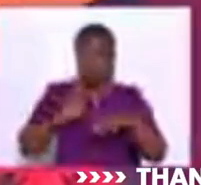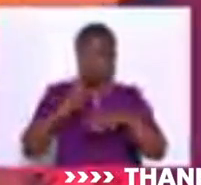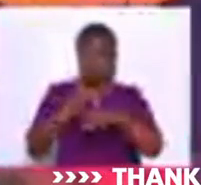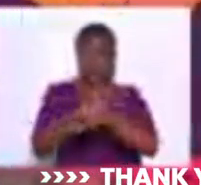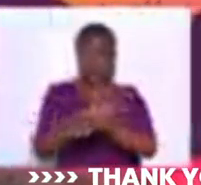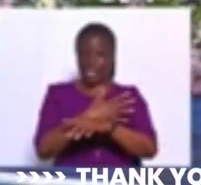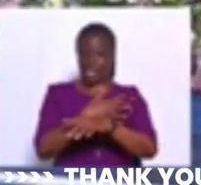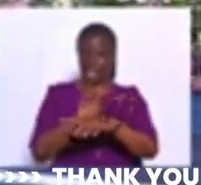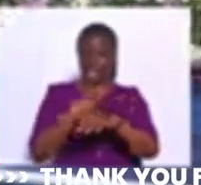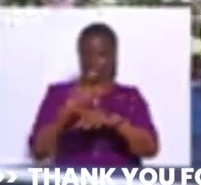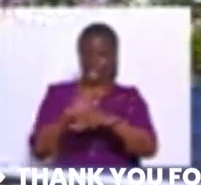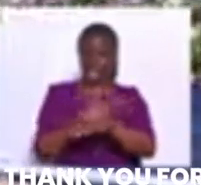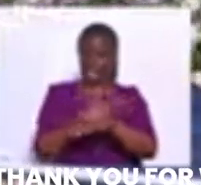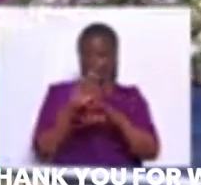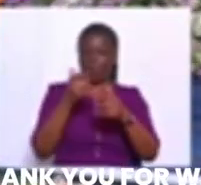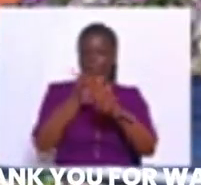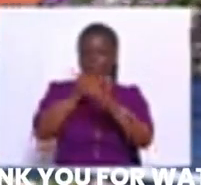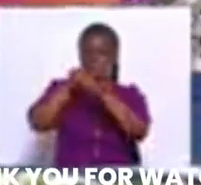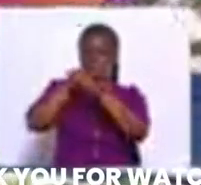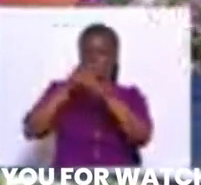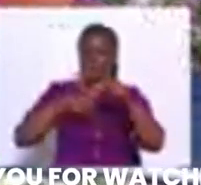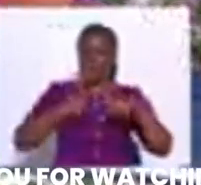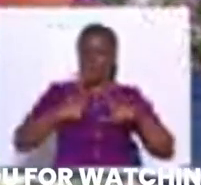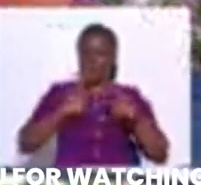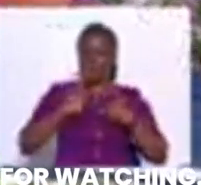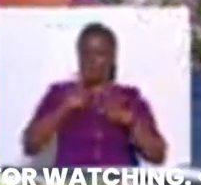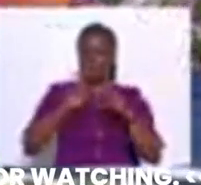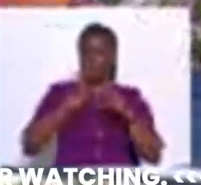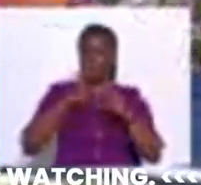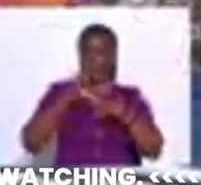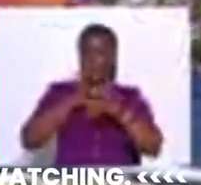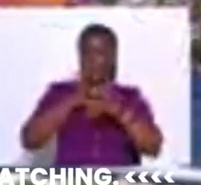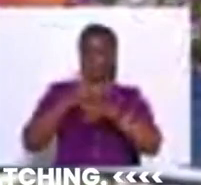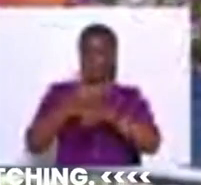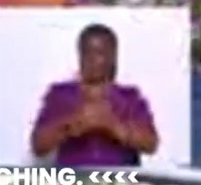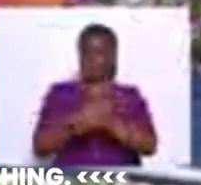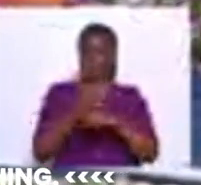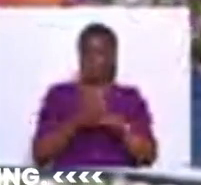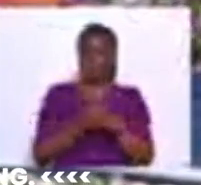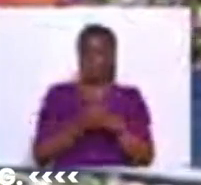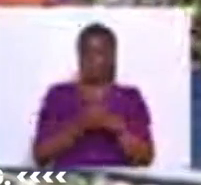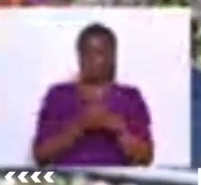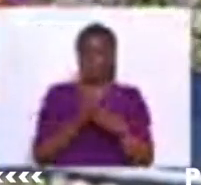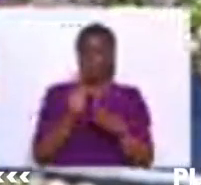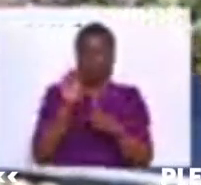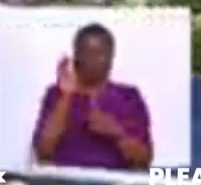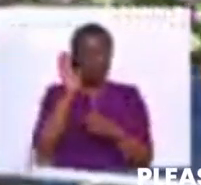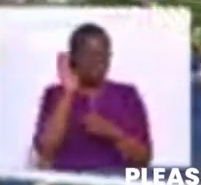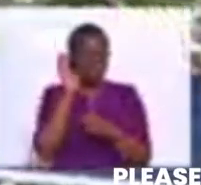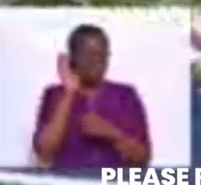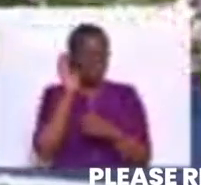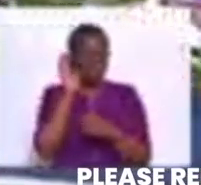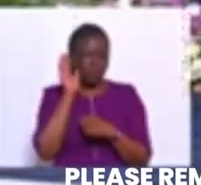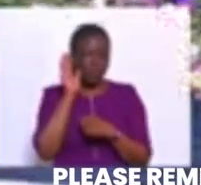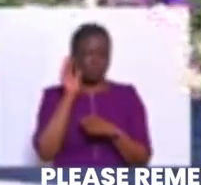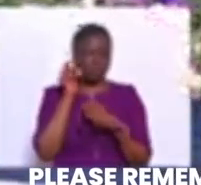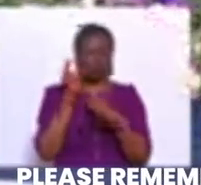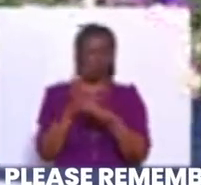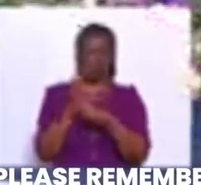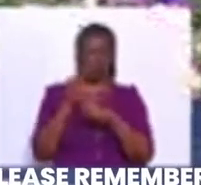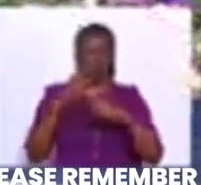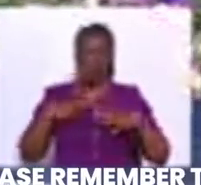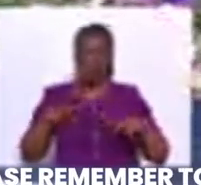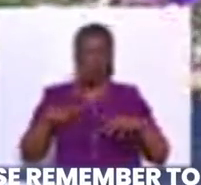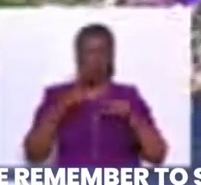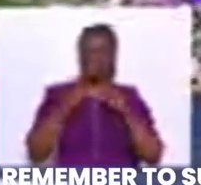had cancer. How can I prevent myself from getting it? Well, you've got to listen to Sister Finley. You've got to listen to Pastor